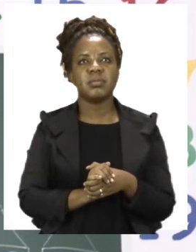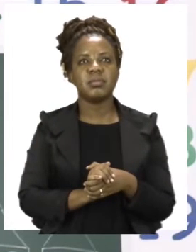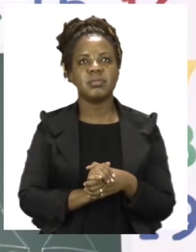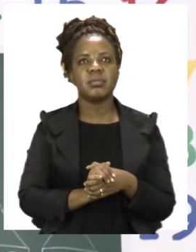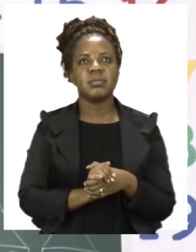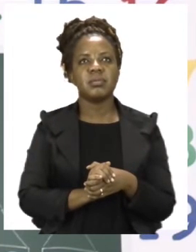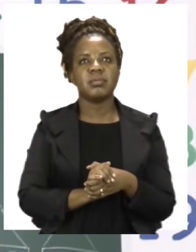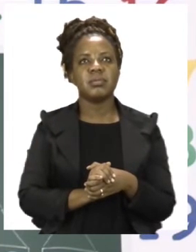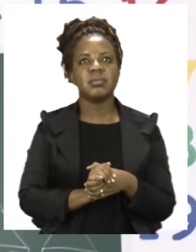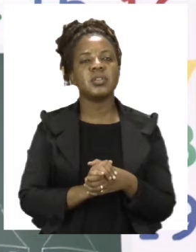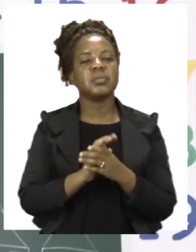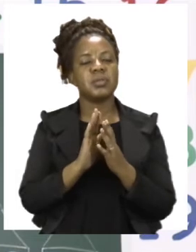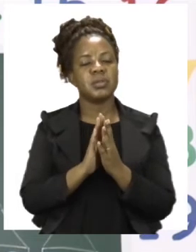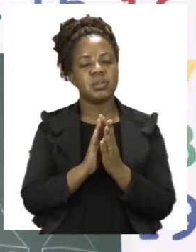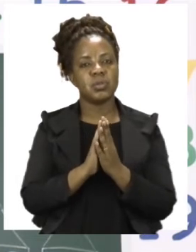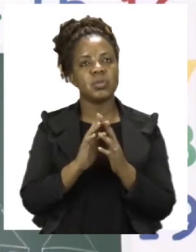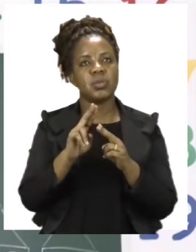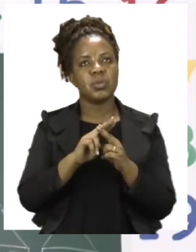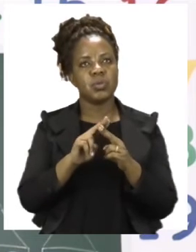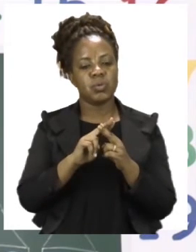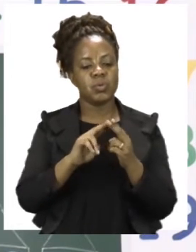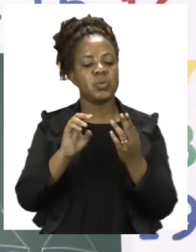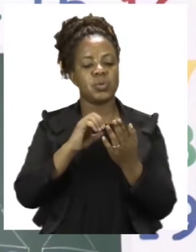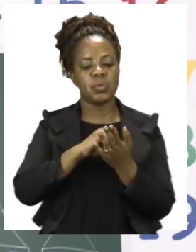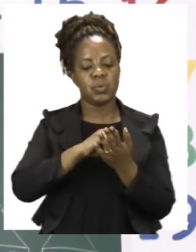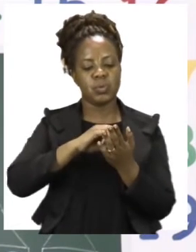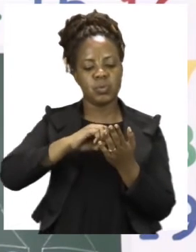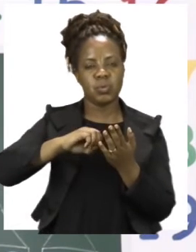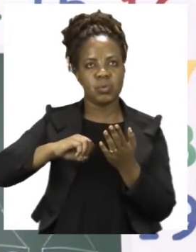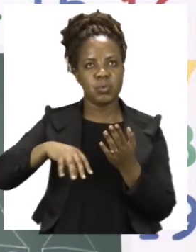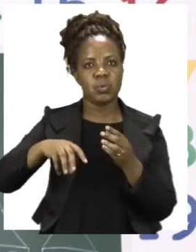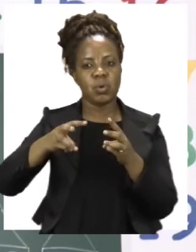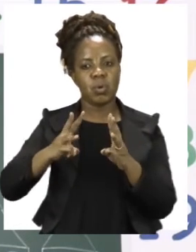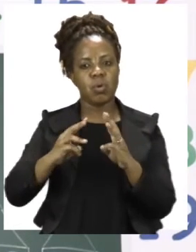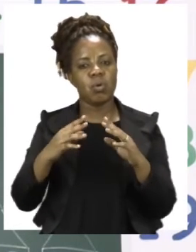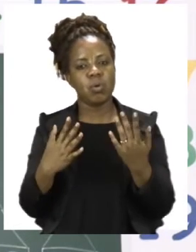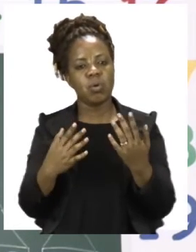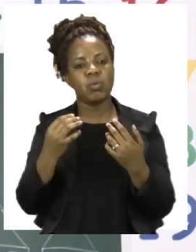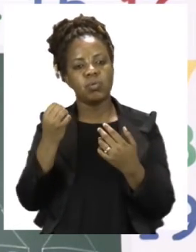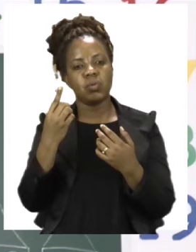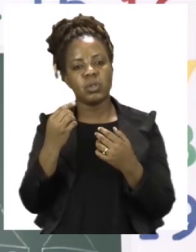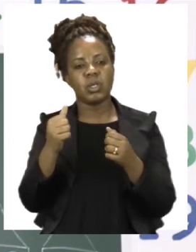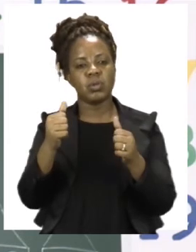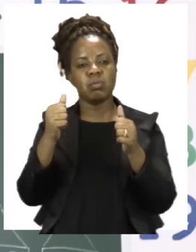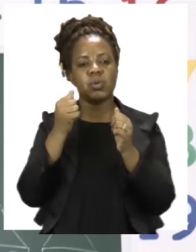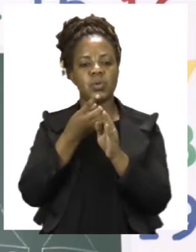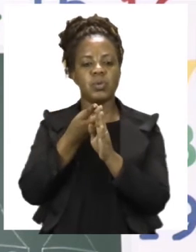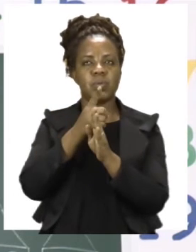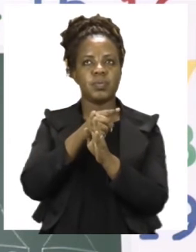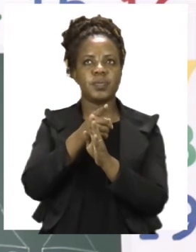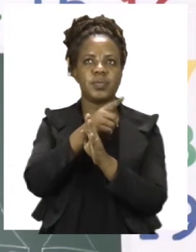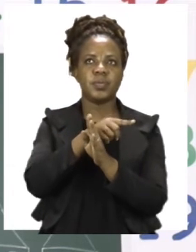that you use the subtraction method or the counting back method. Now, let's move